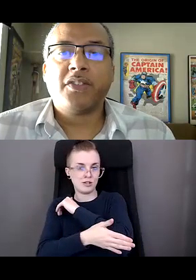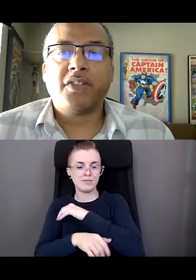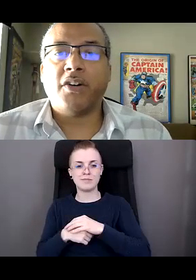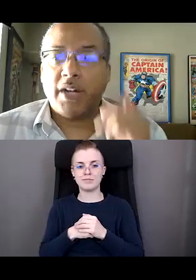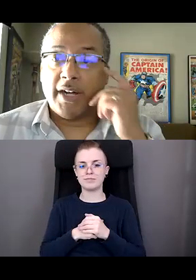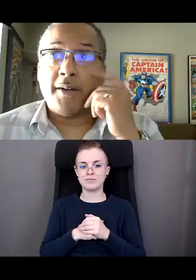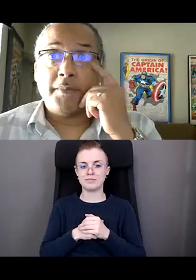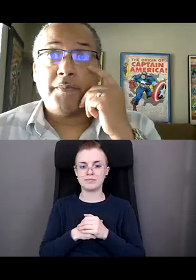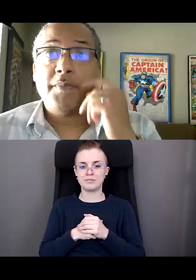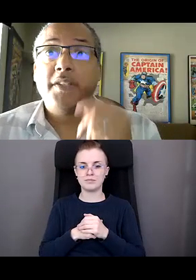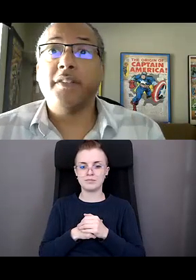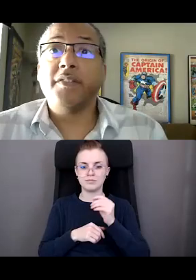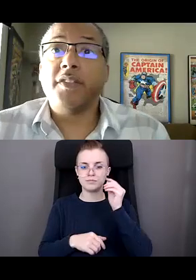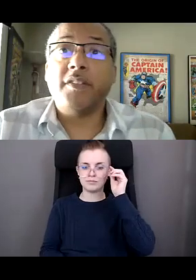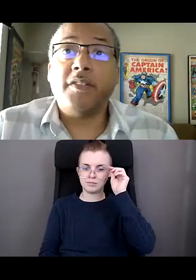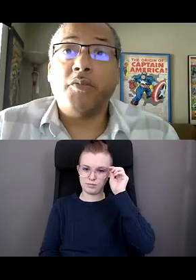So